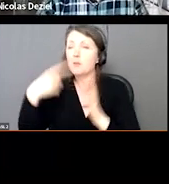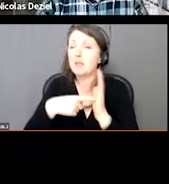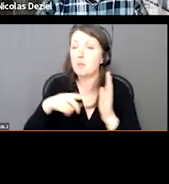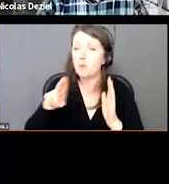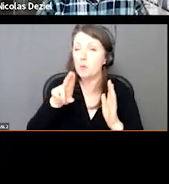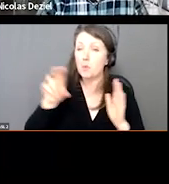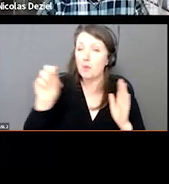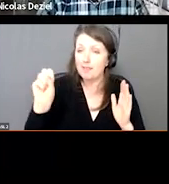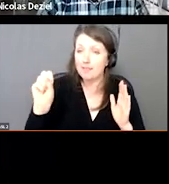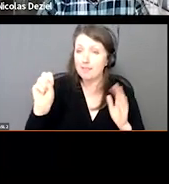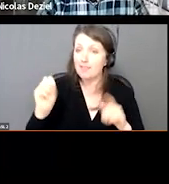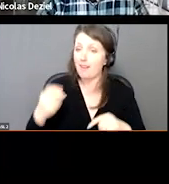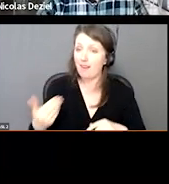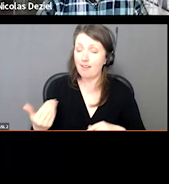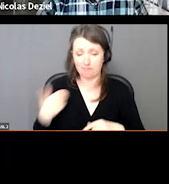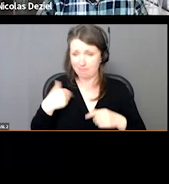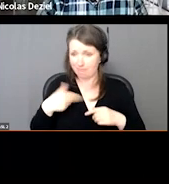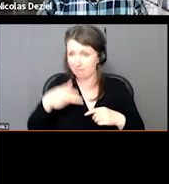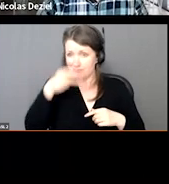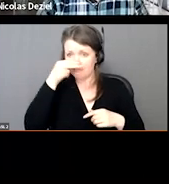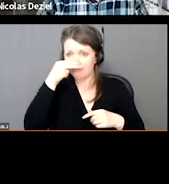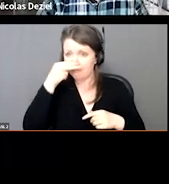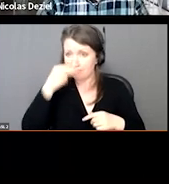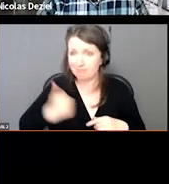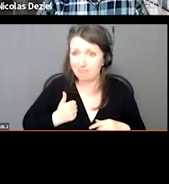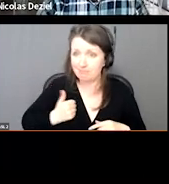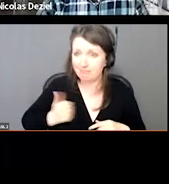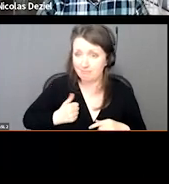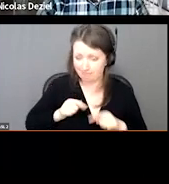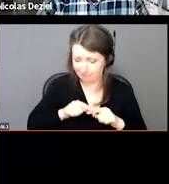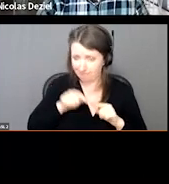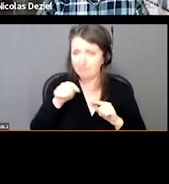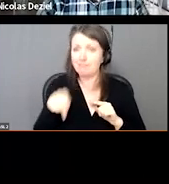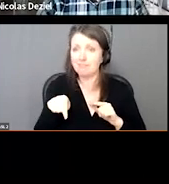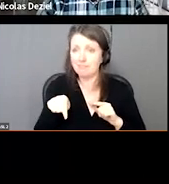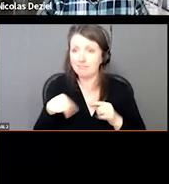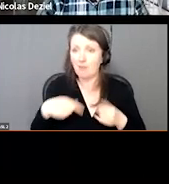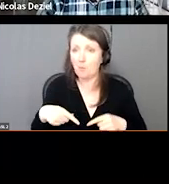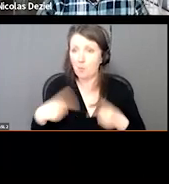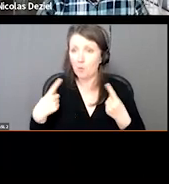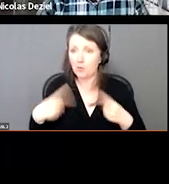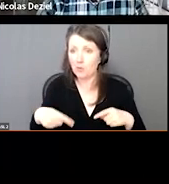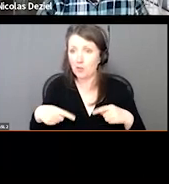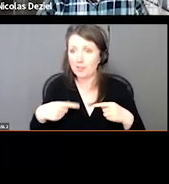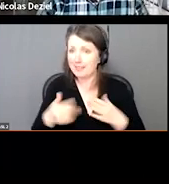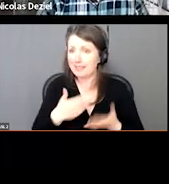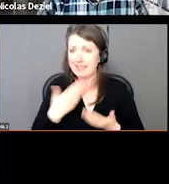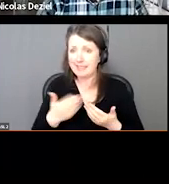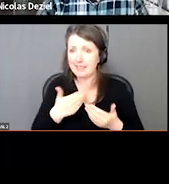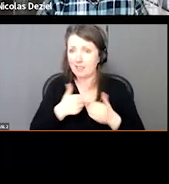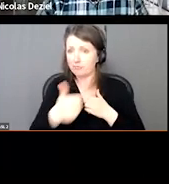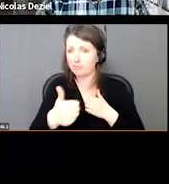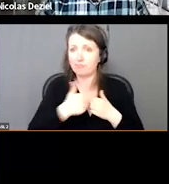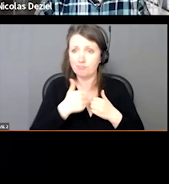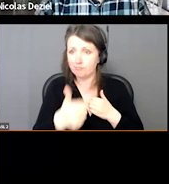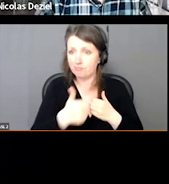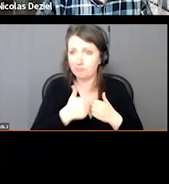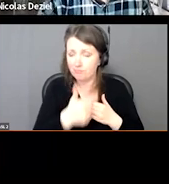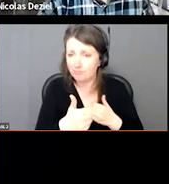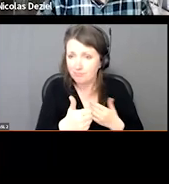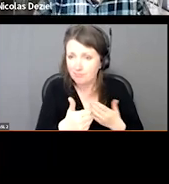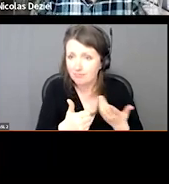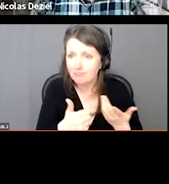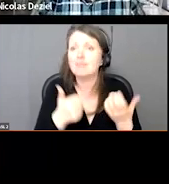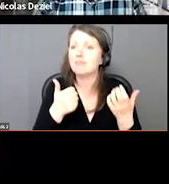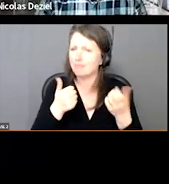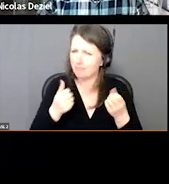our closest neighbor in proximity, as well as it's a huge market. There's a lot of opportunities in the US to make business.